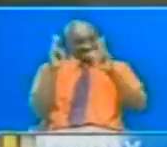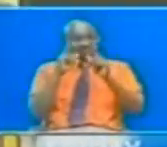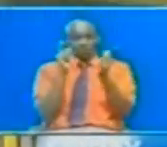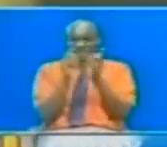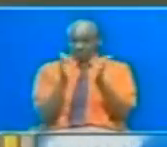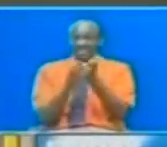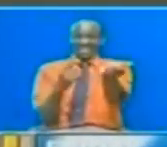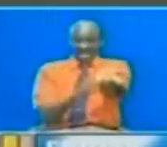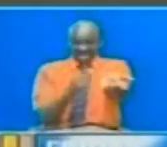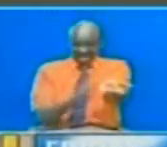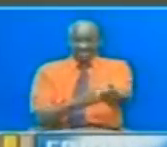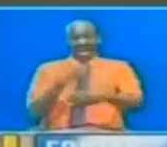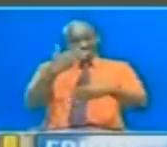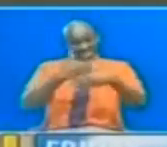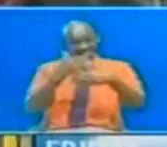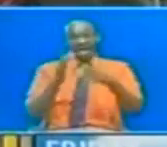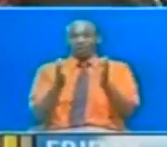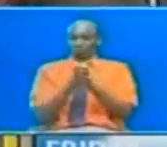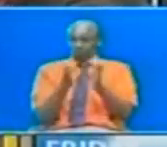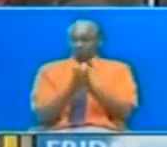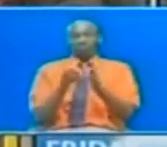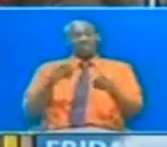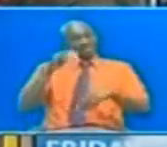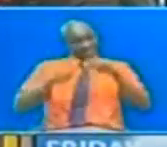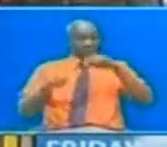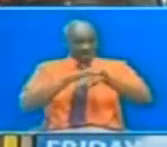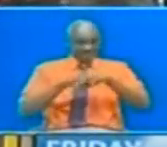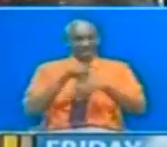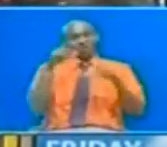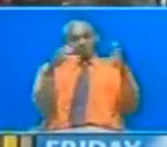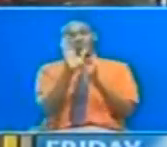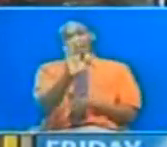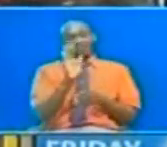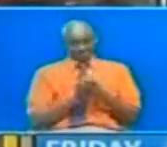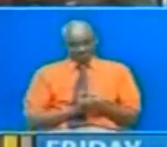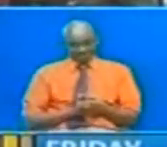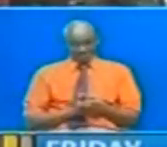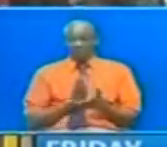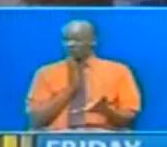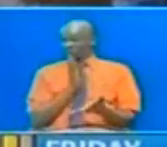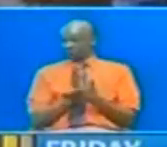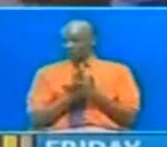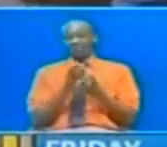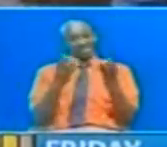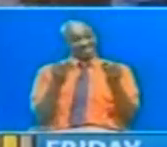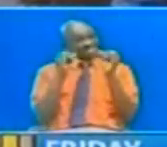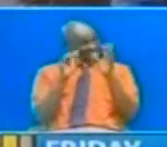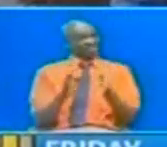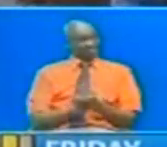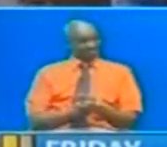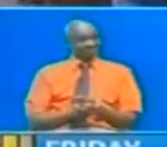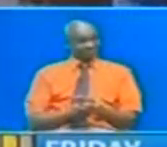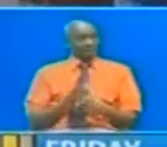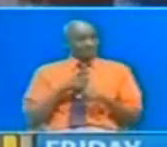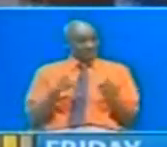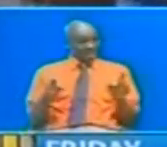against Ghana, Algeria and South Africa in their group stage action. Obviously not an easy affair.